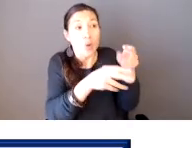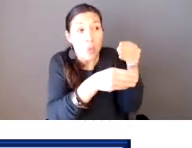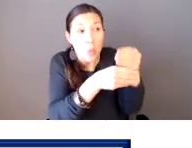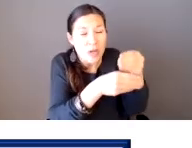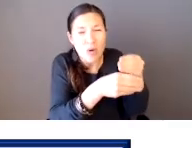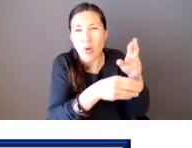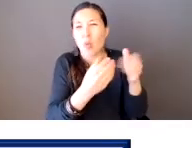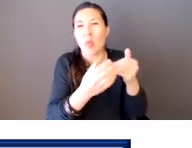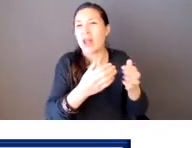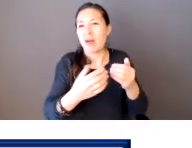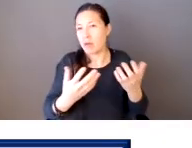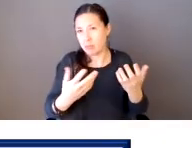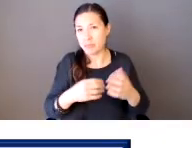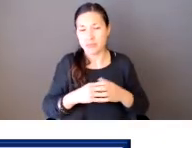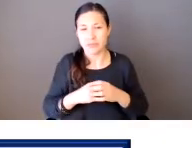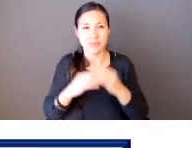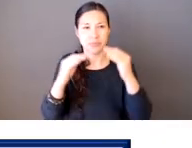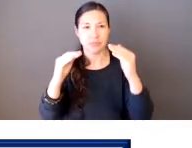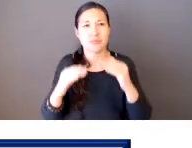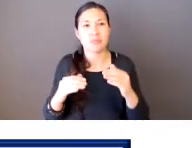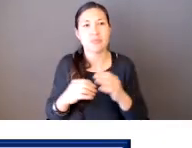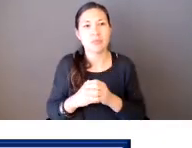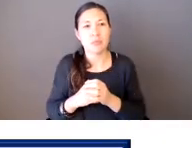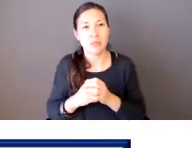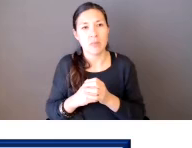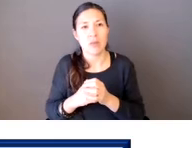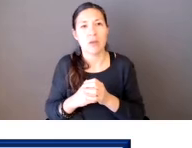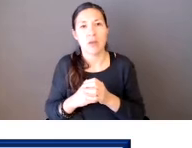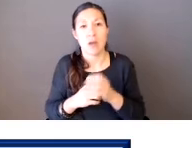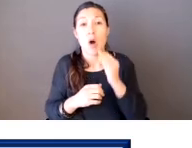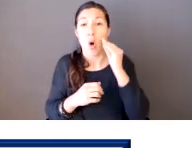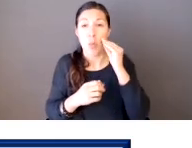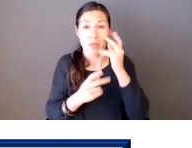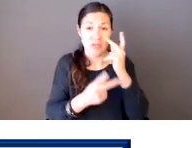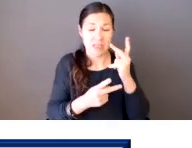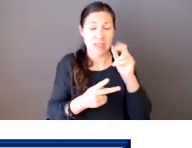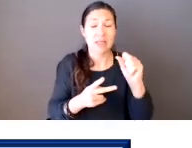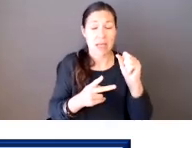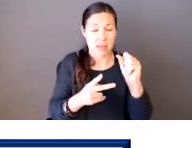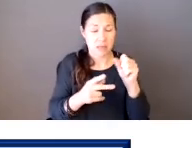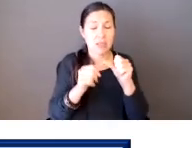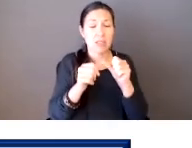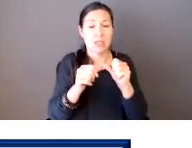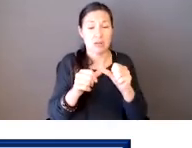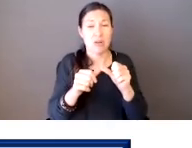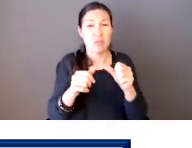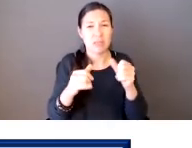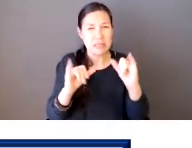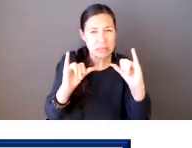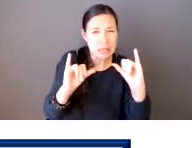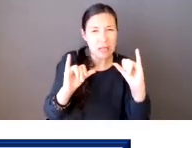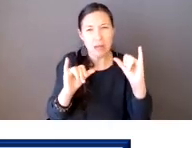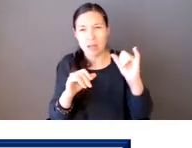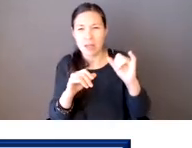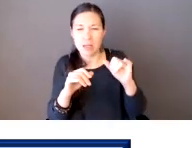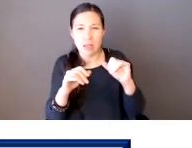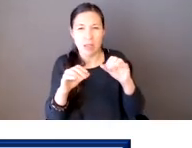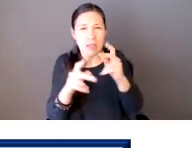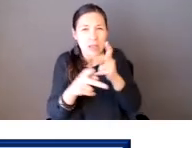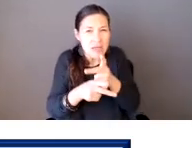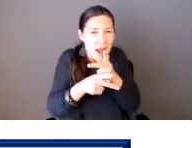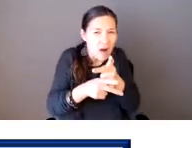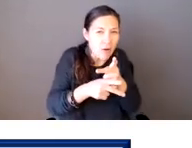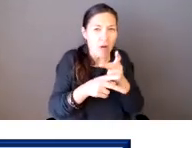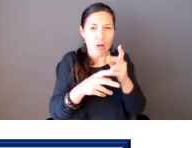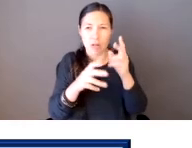So again, home visits and in-person interviews, they did continue. We encouraged creative ways to see an elder. As you can see there, kind of what the nursing